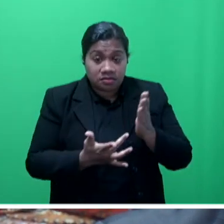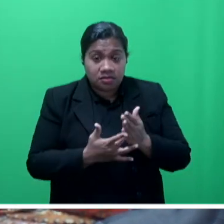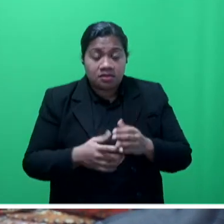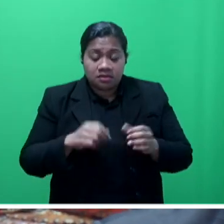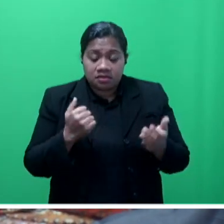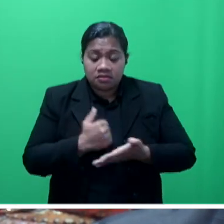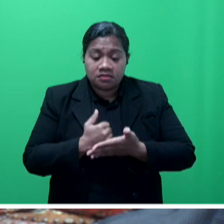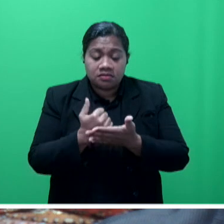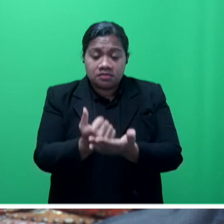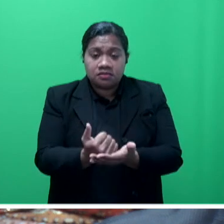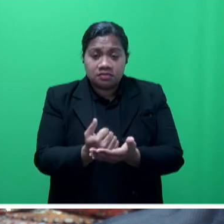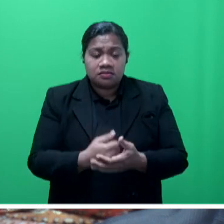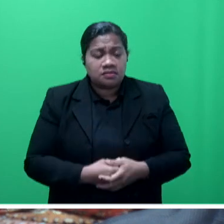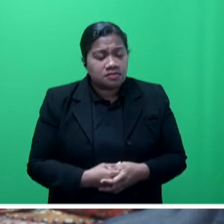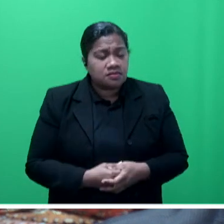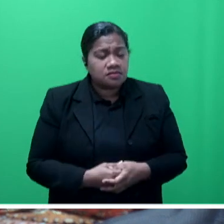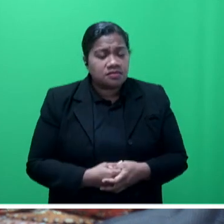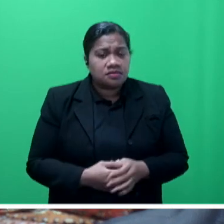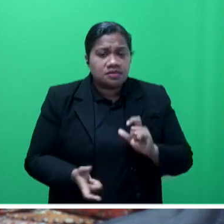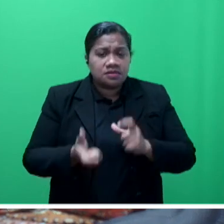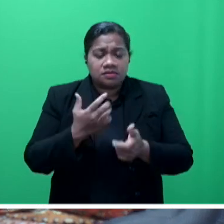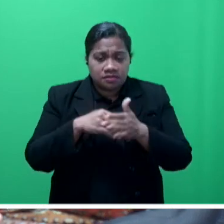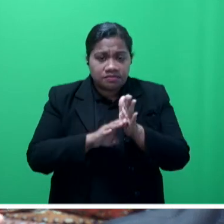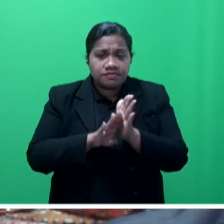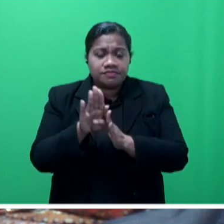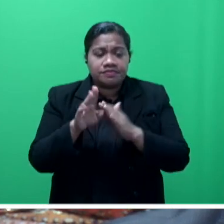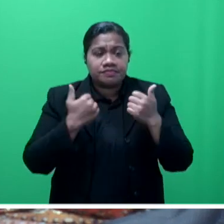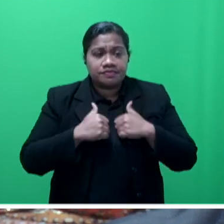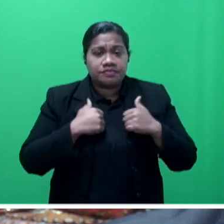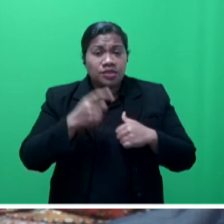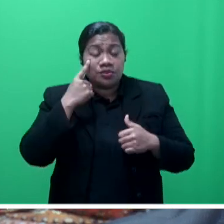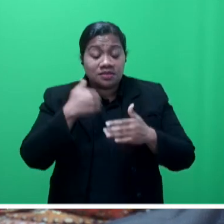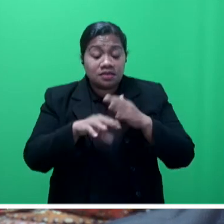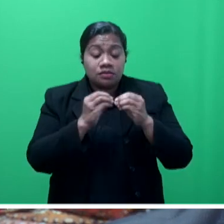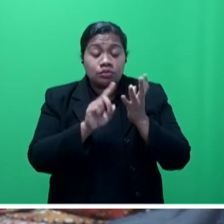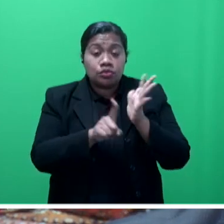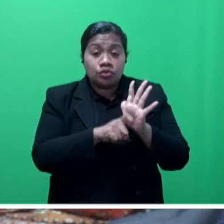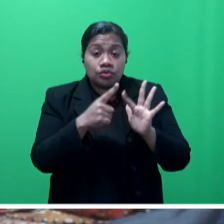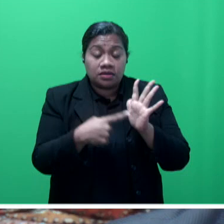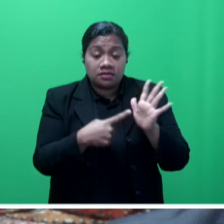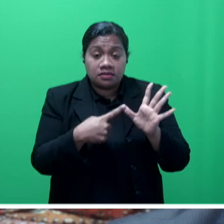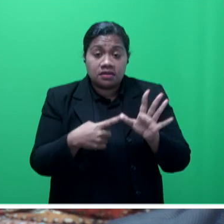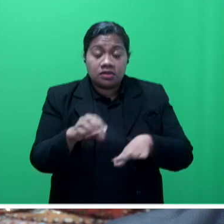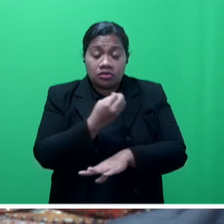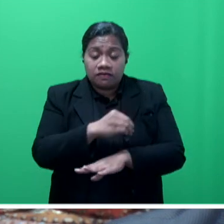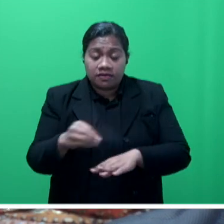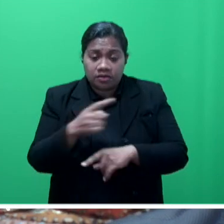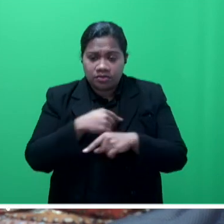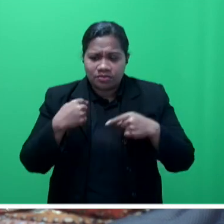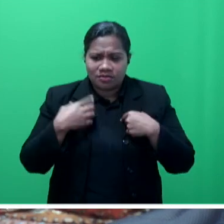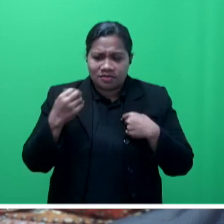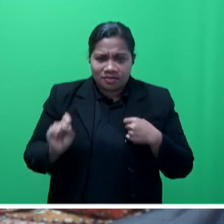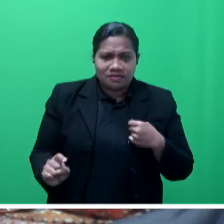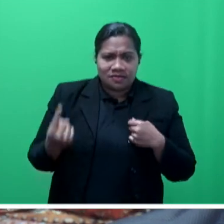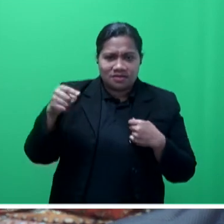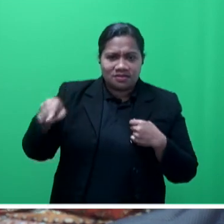and climate resilient agriculture practices, as we are seeing in Bureta in Ovalau, sir, where we have the first agro-photovoltaic project, which